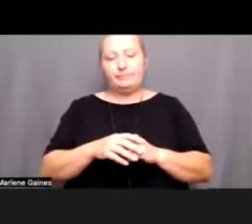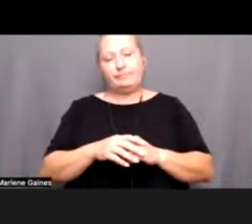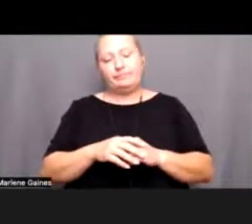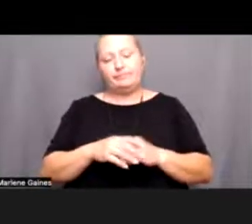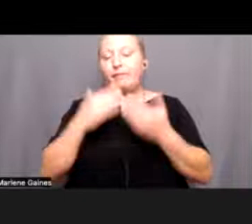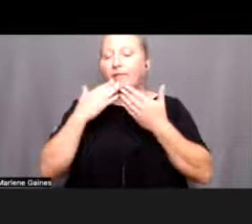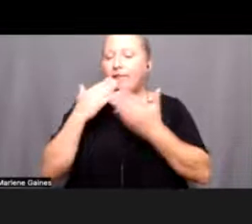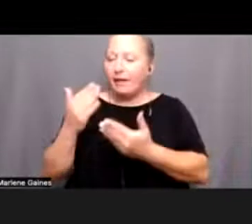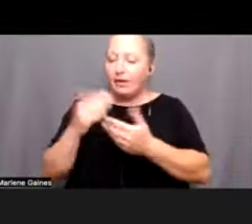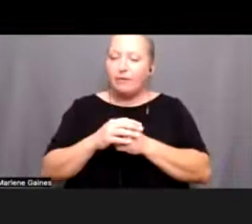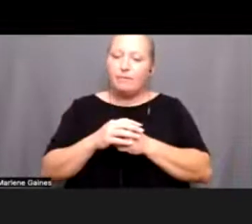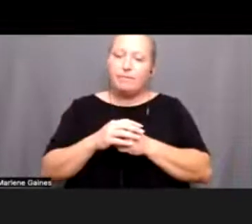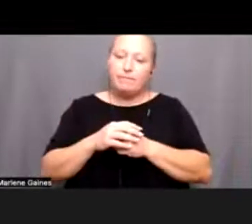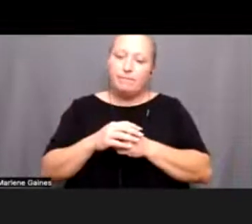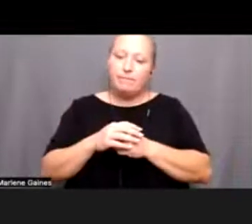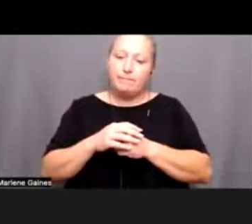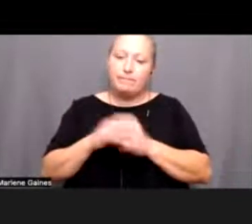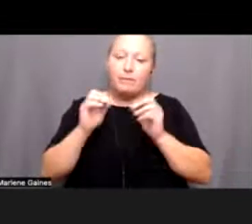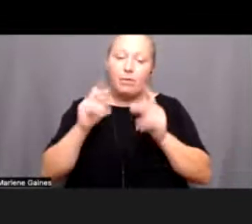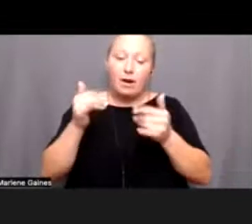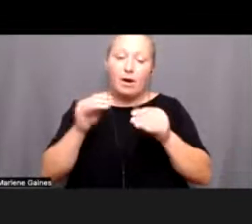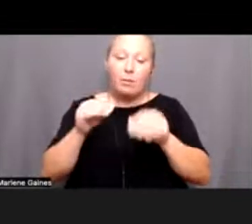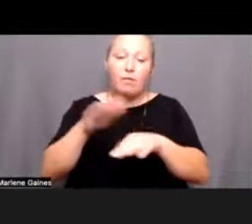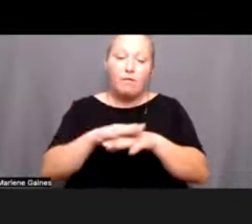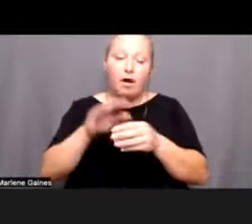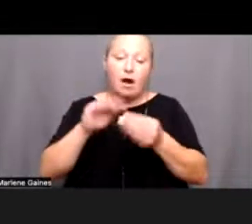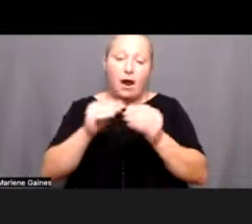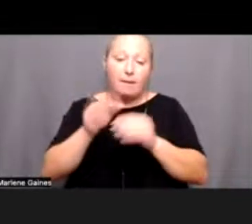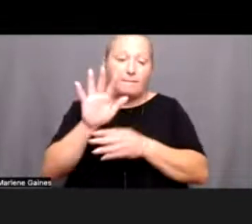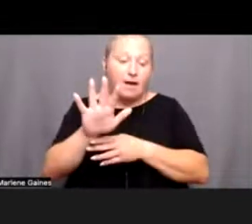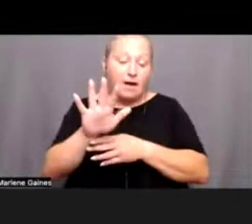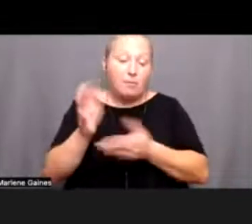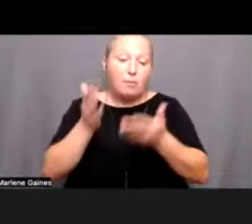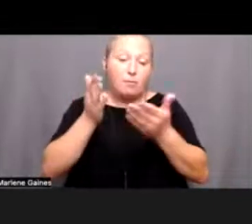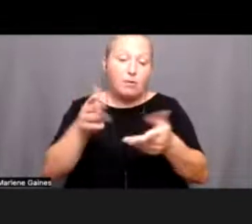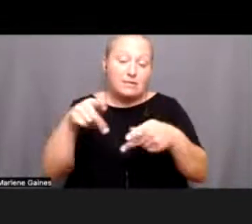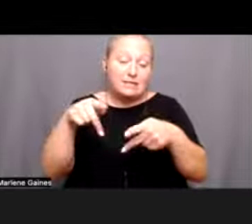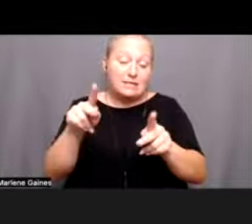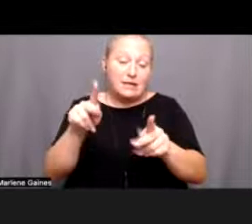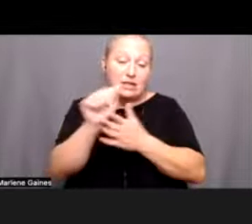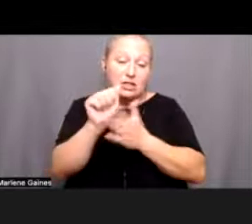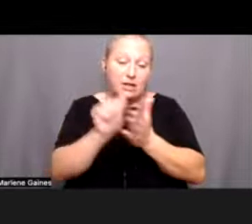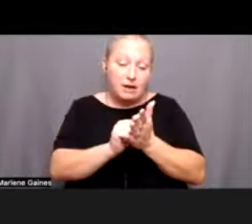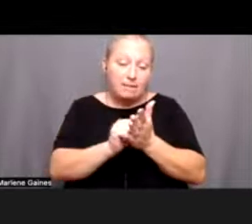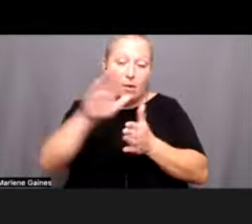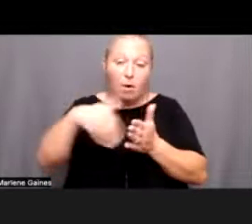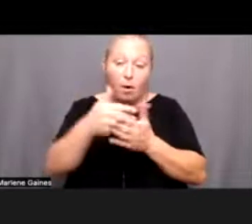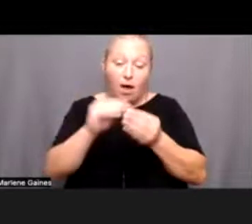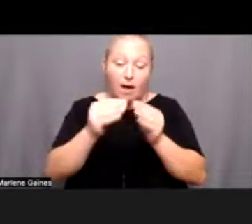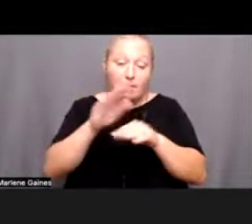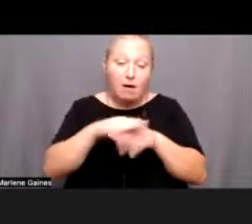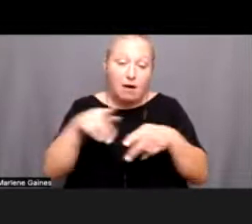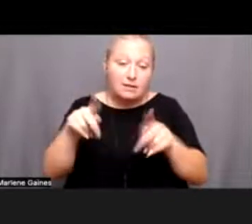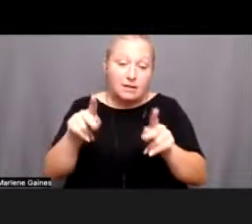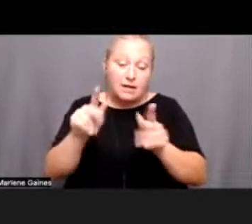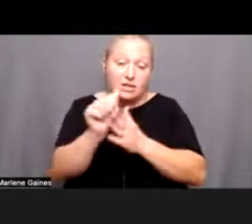Thank you. Okay, we will move on to item 5, proposed consent agenda. All items on the consent agenda